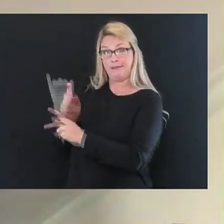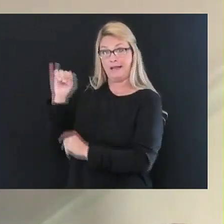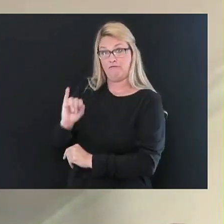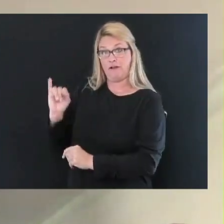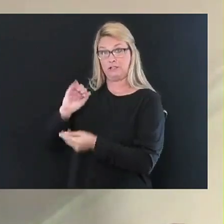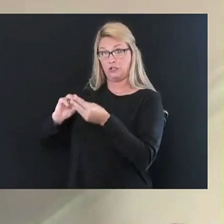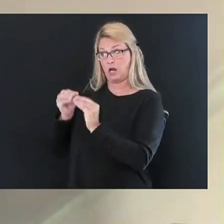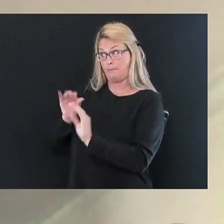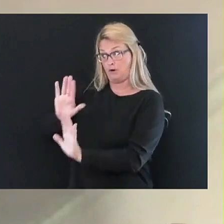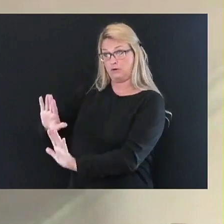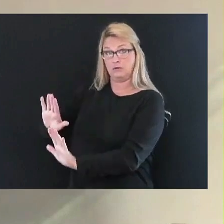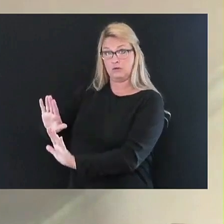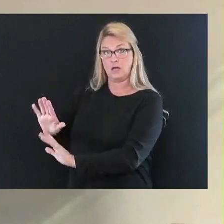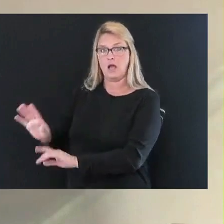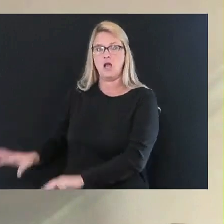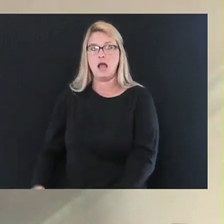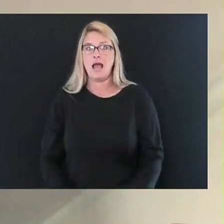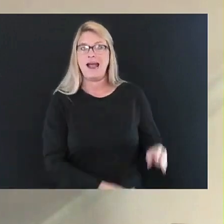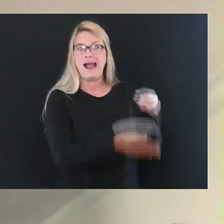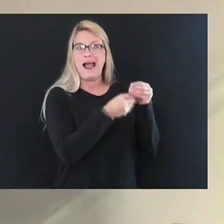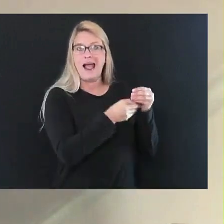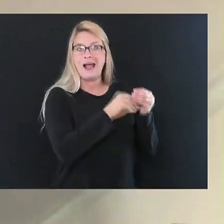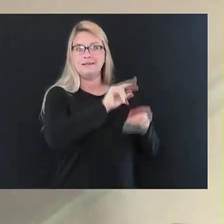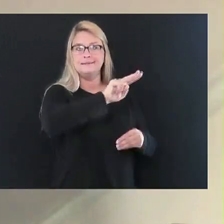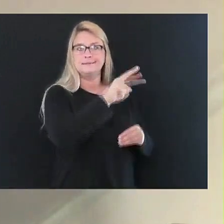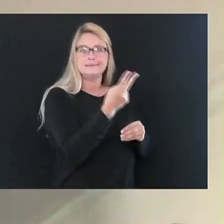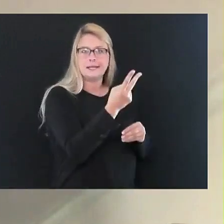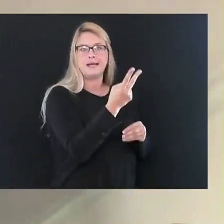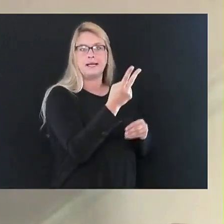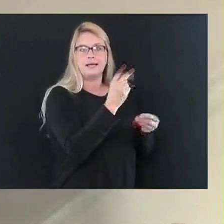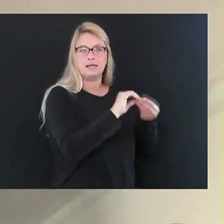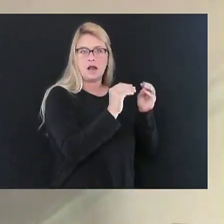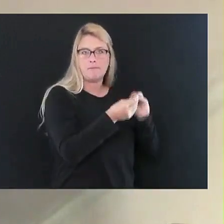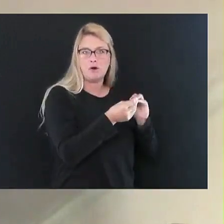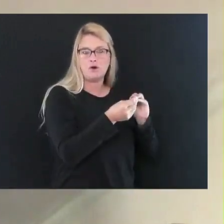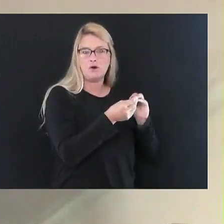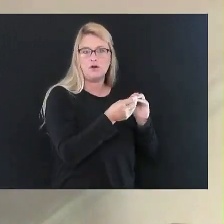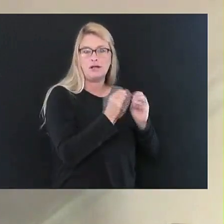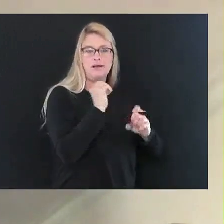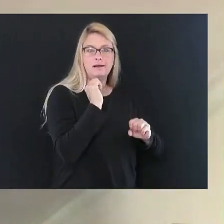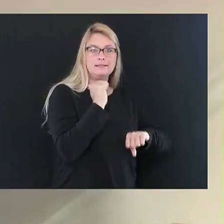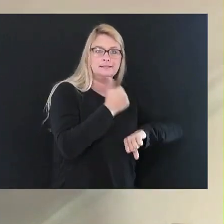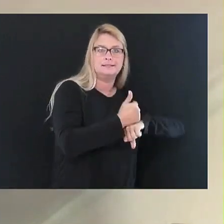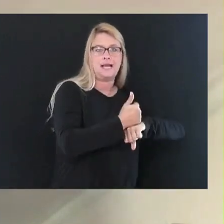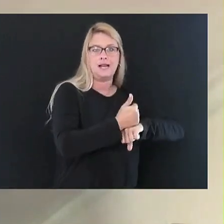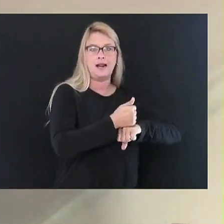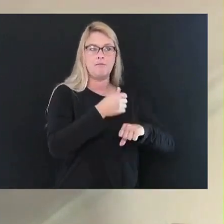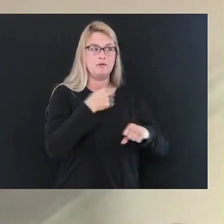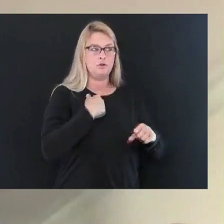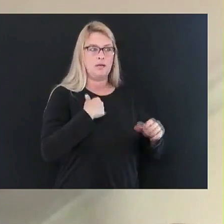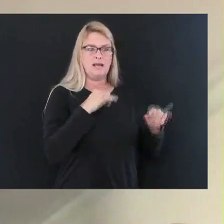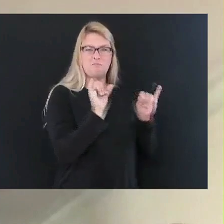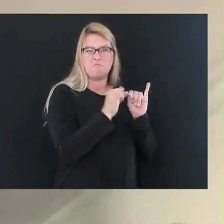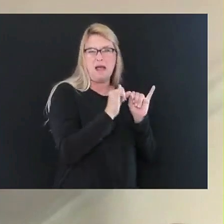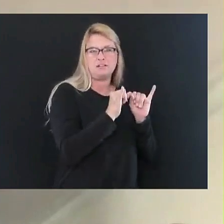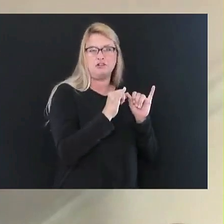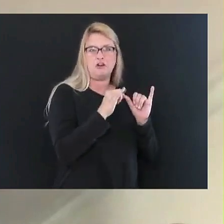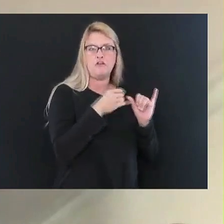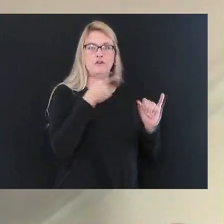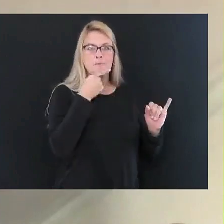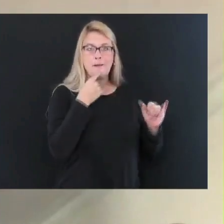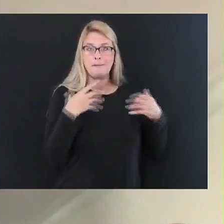rate, but to add a second very well established and accepted public health metric, which